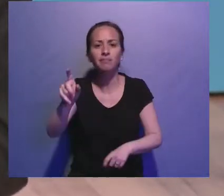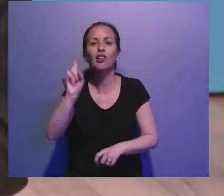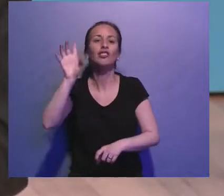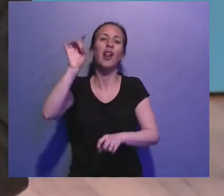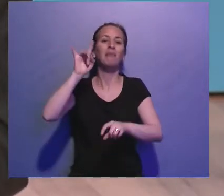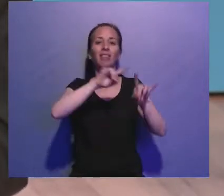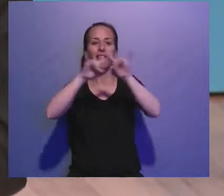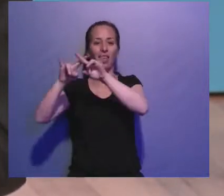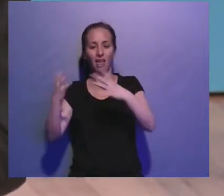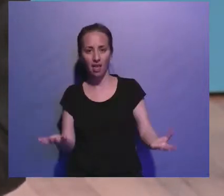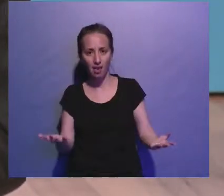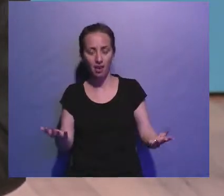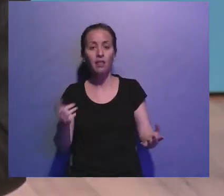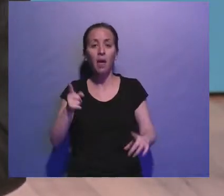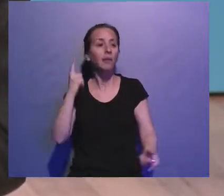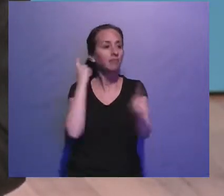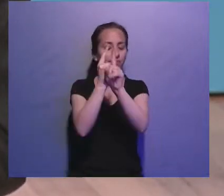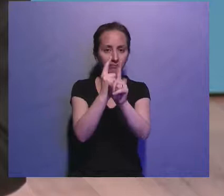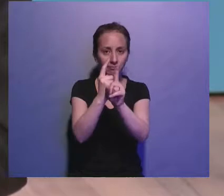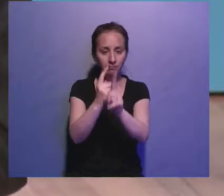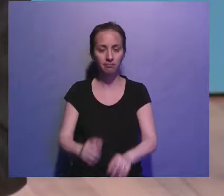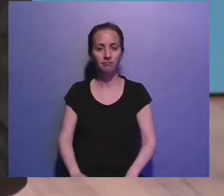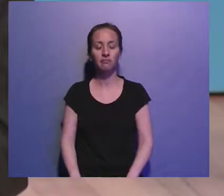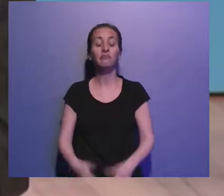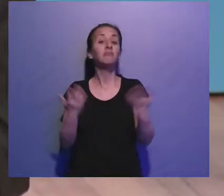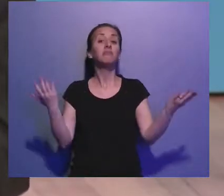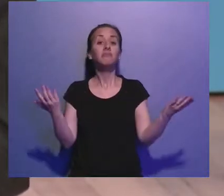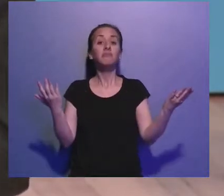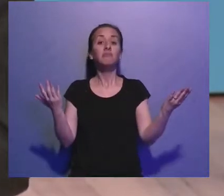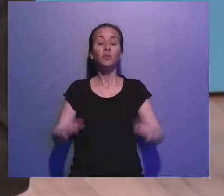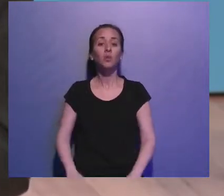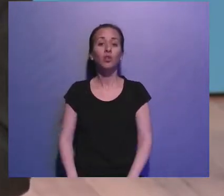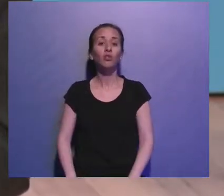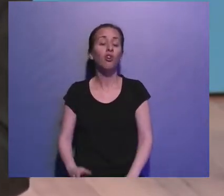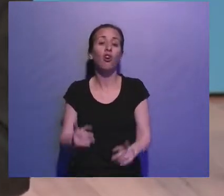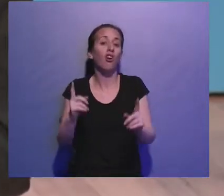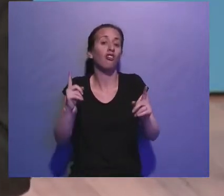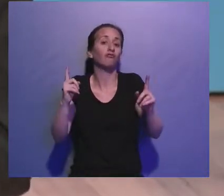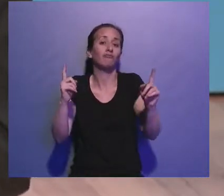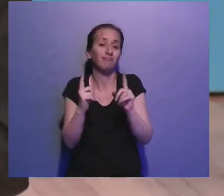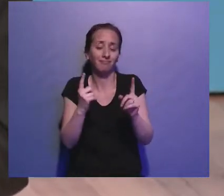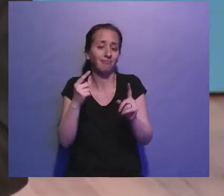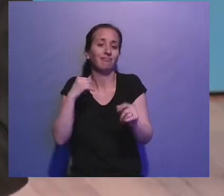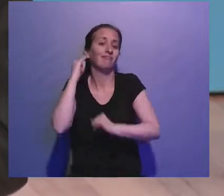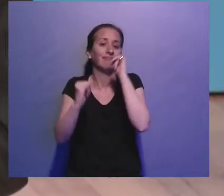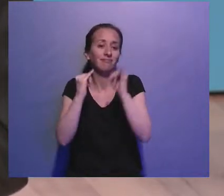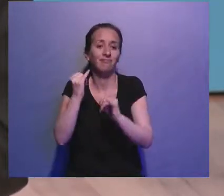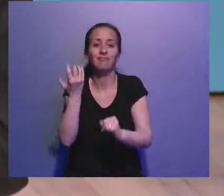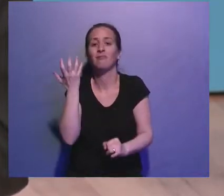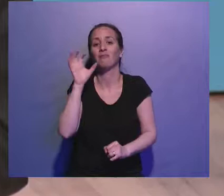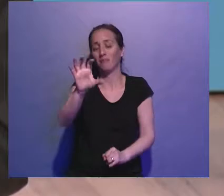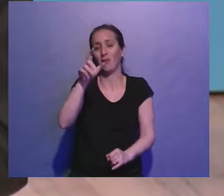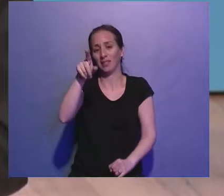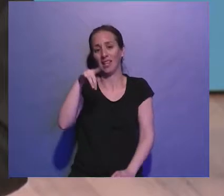people also living in remote areas. So this is, in summary, what we have